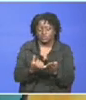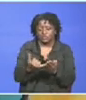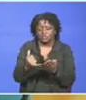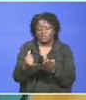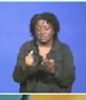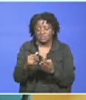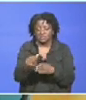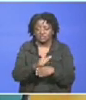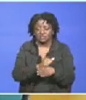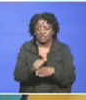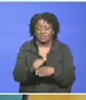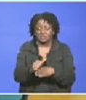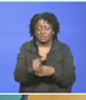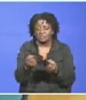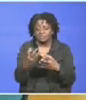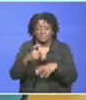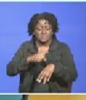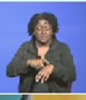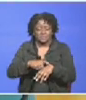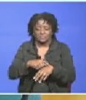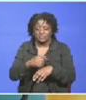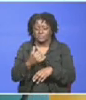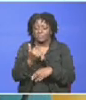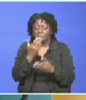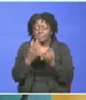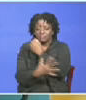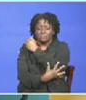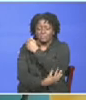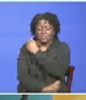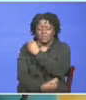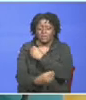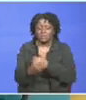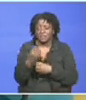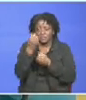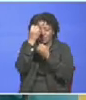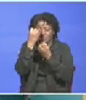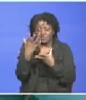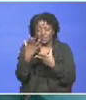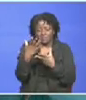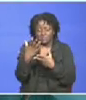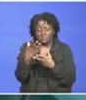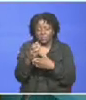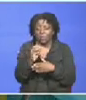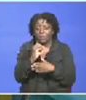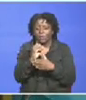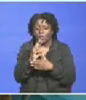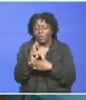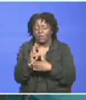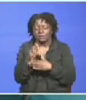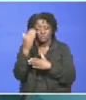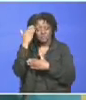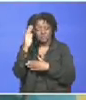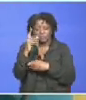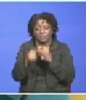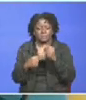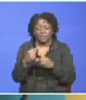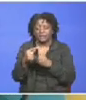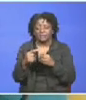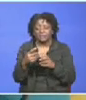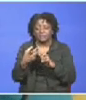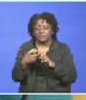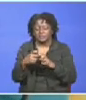often ill-informed or ignorant of the issues on which they presume to shape public